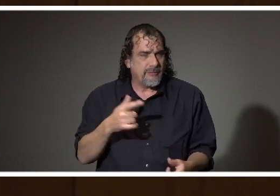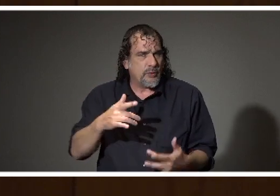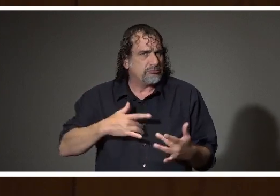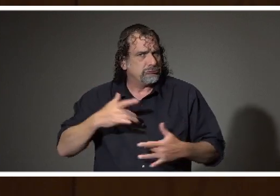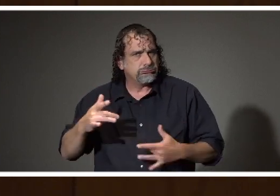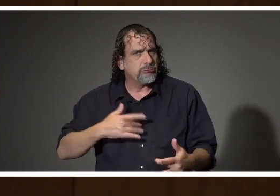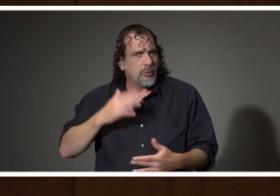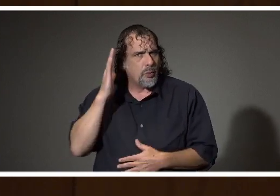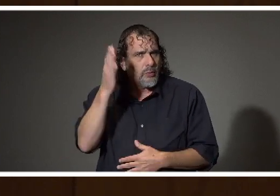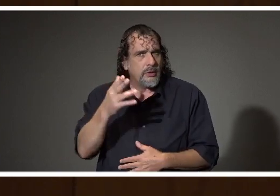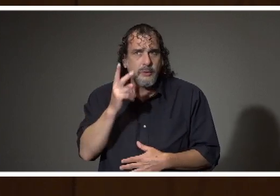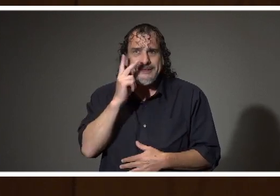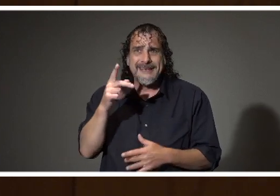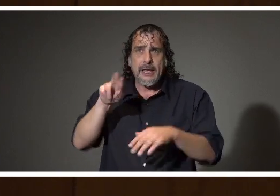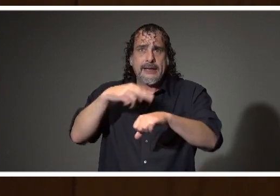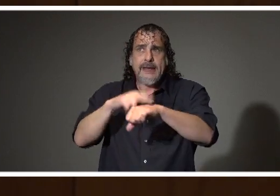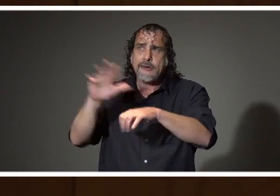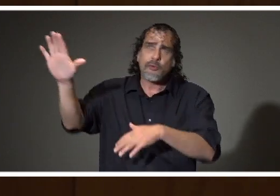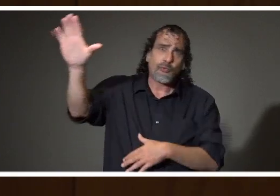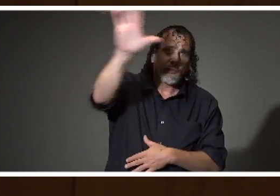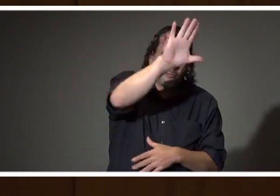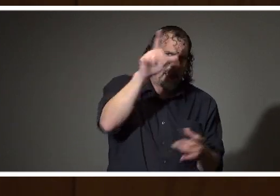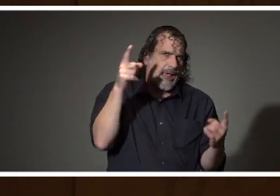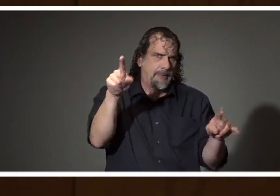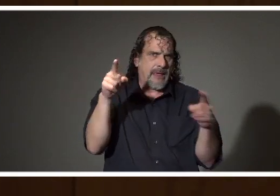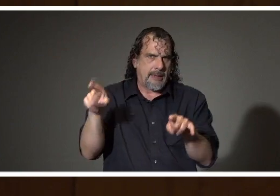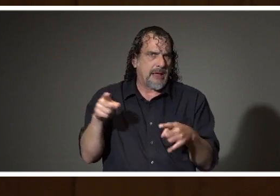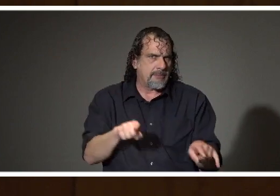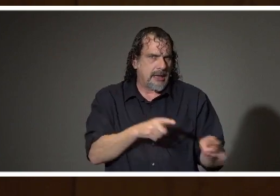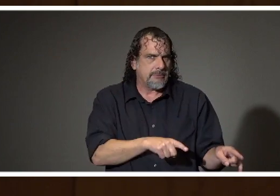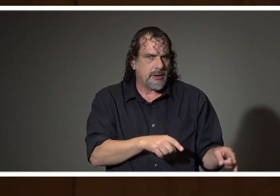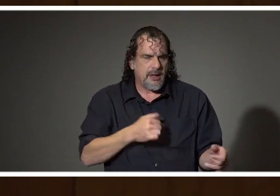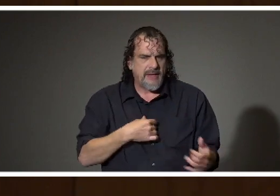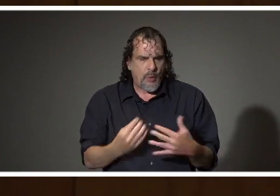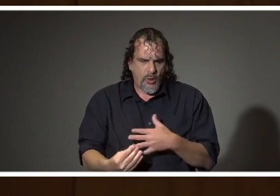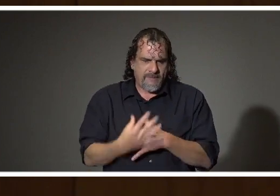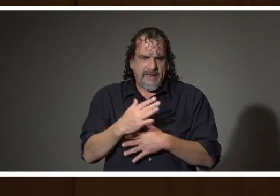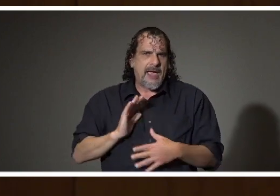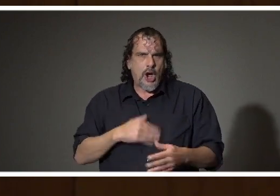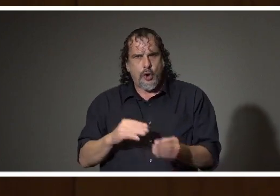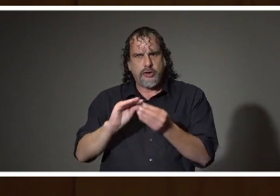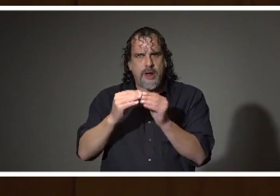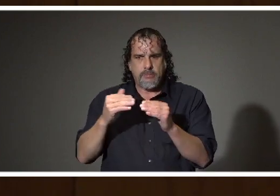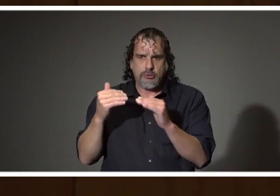also part of what's being seen nationally, and so that's certainly going to affect our numbers as we go forward.